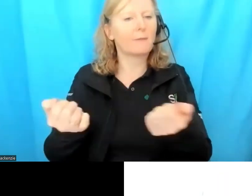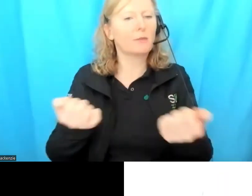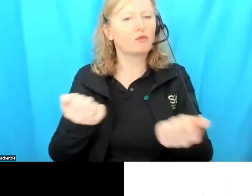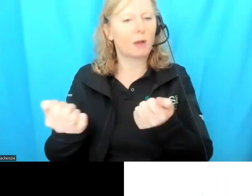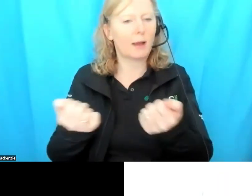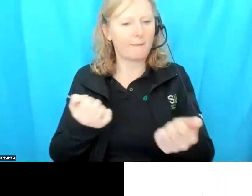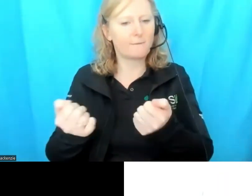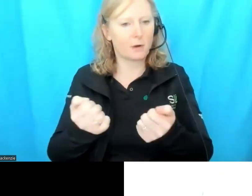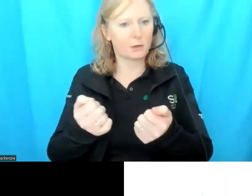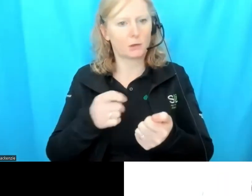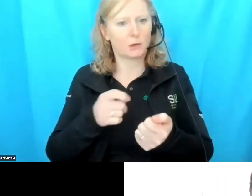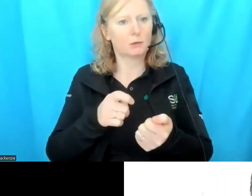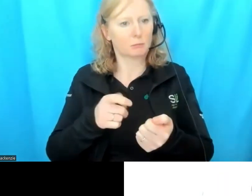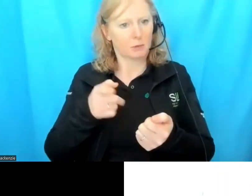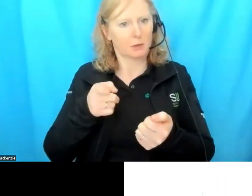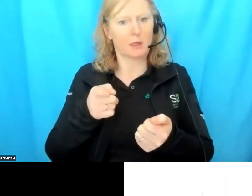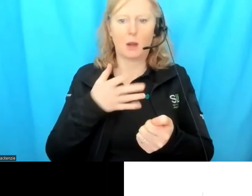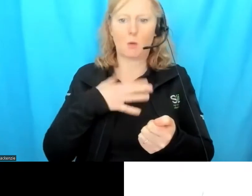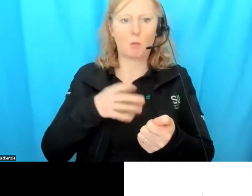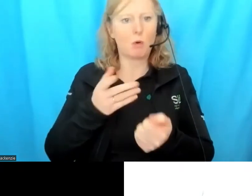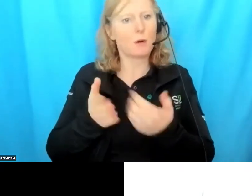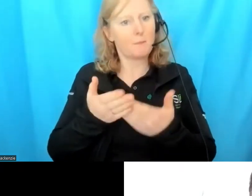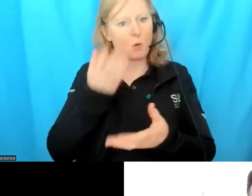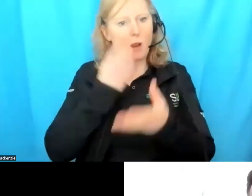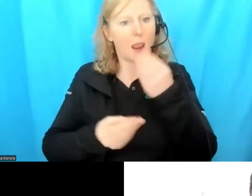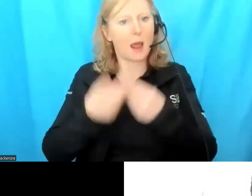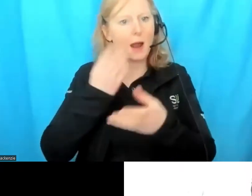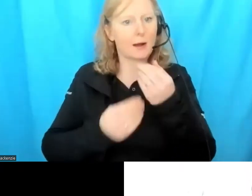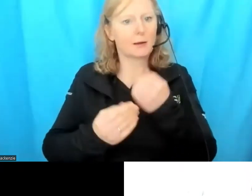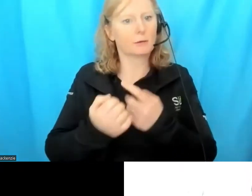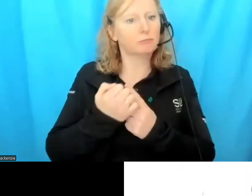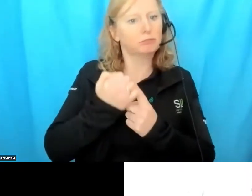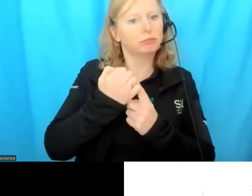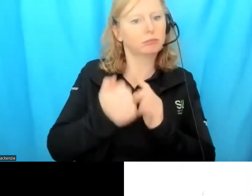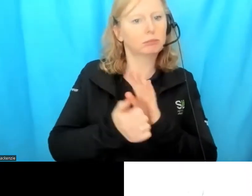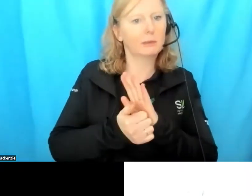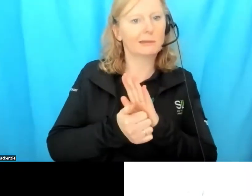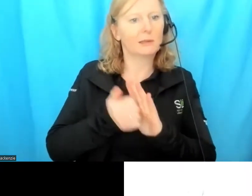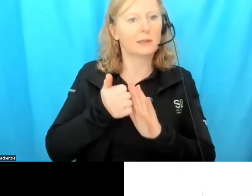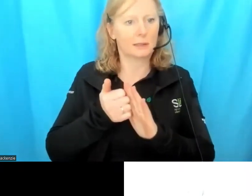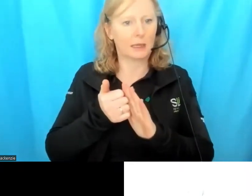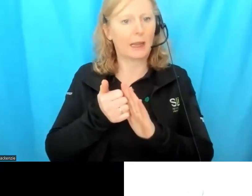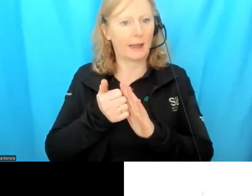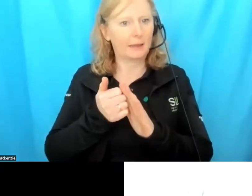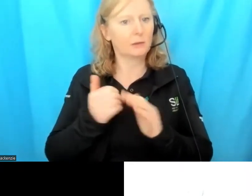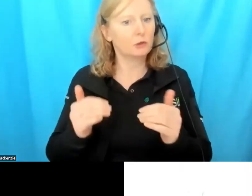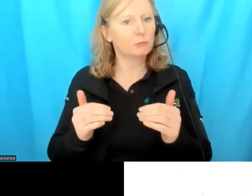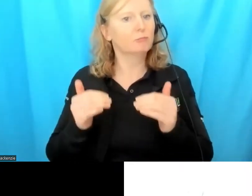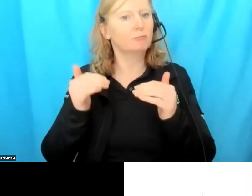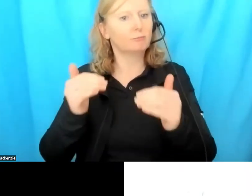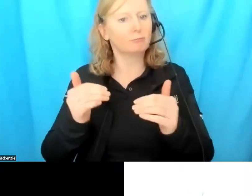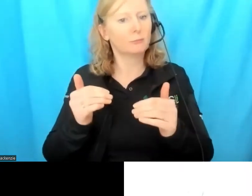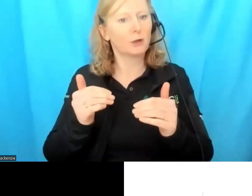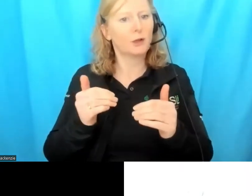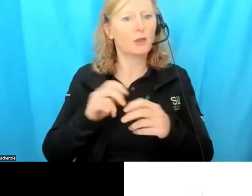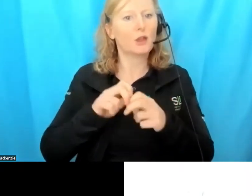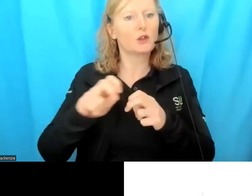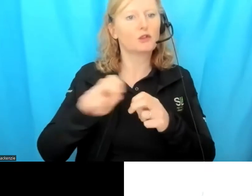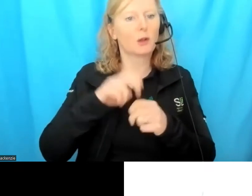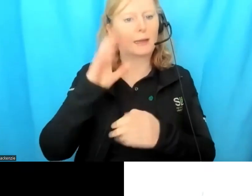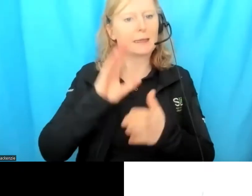to go into expansive learning that may help further enhance the journey experience for